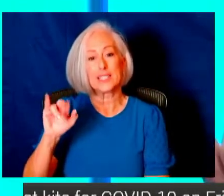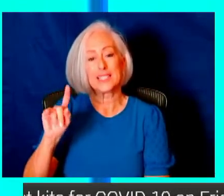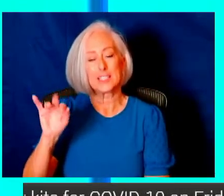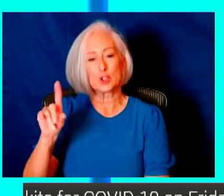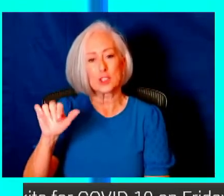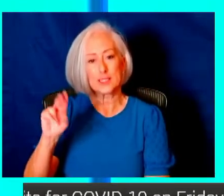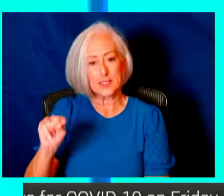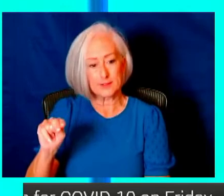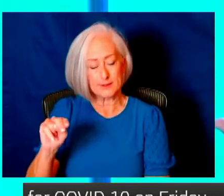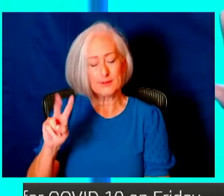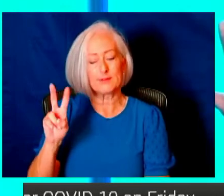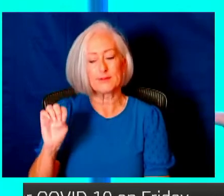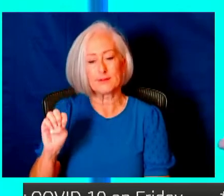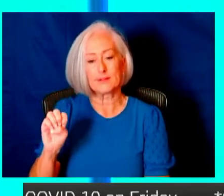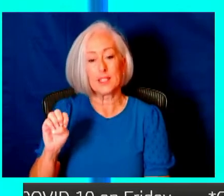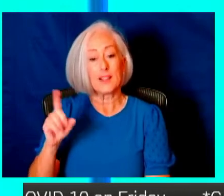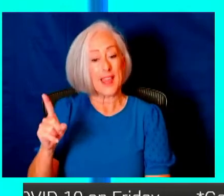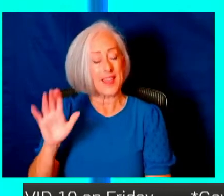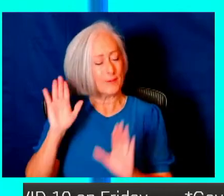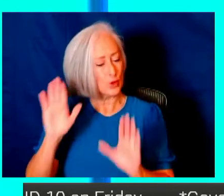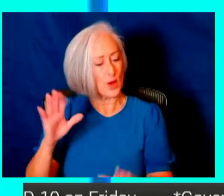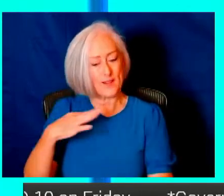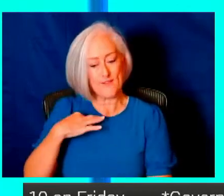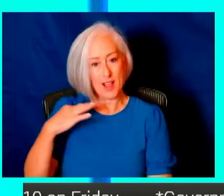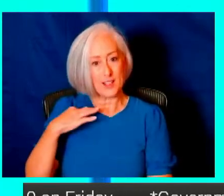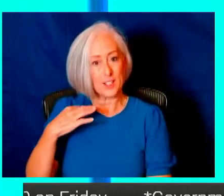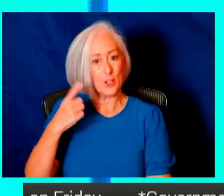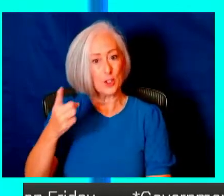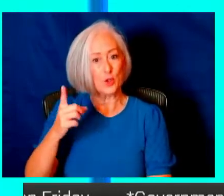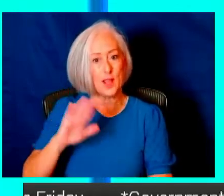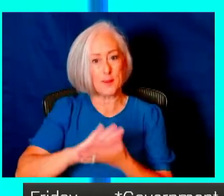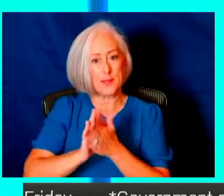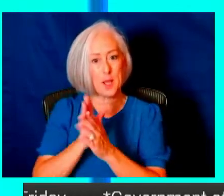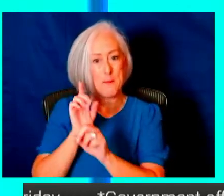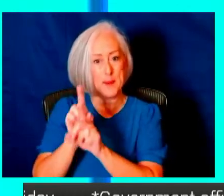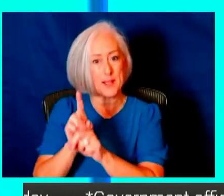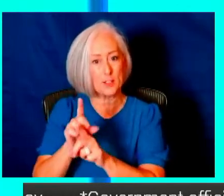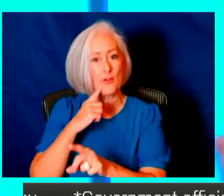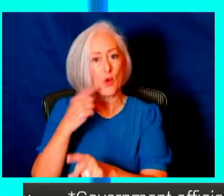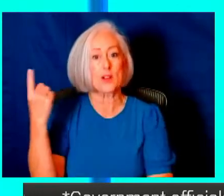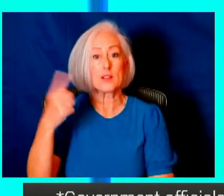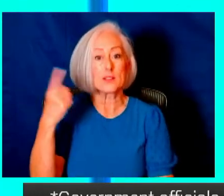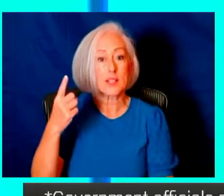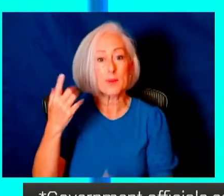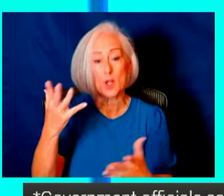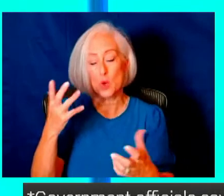throw yourself in. You could serve as a mentor for someone who's looking for work,